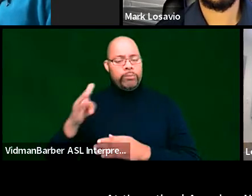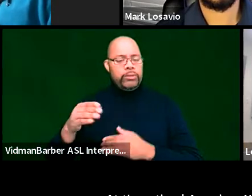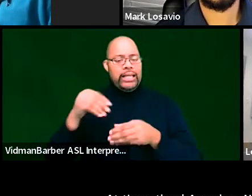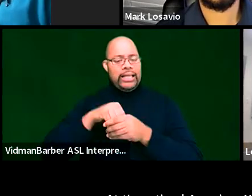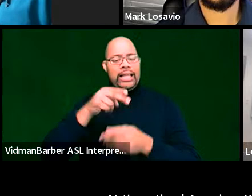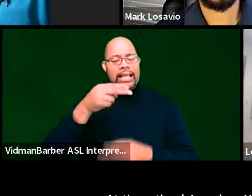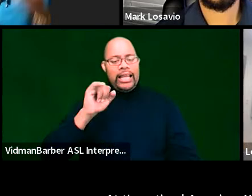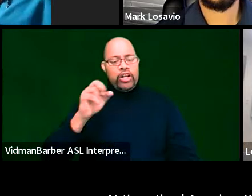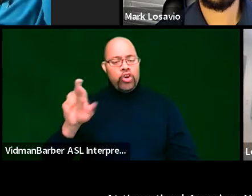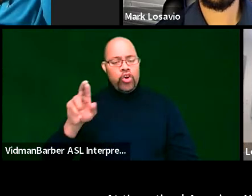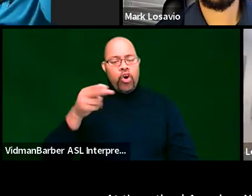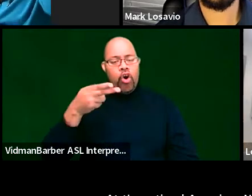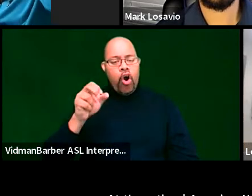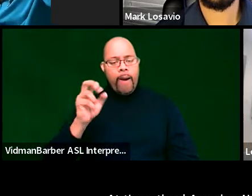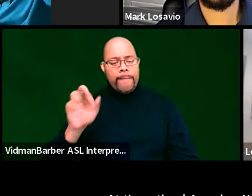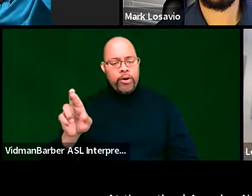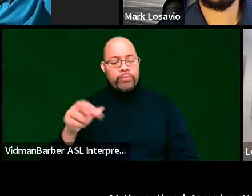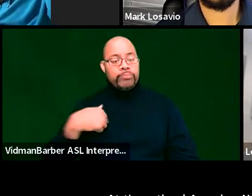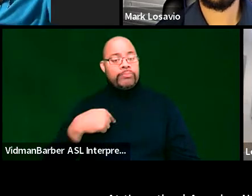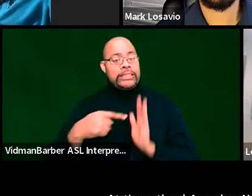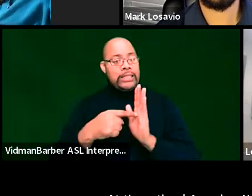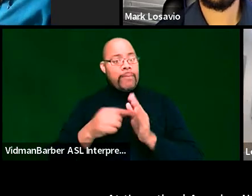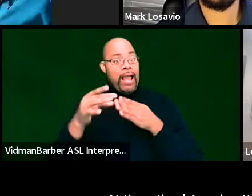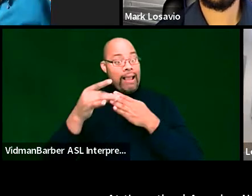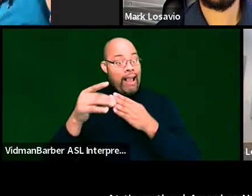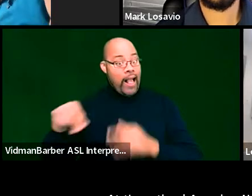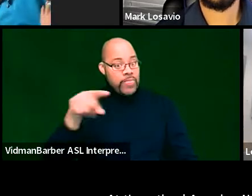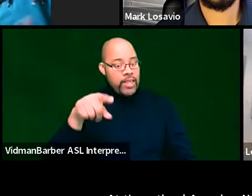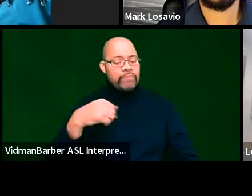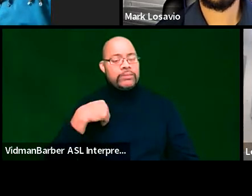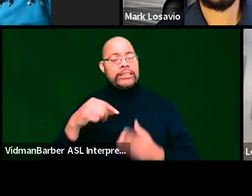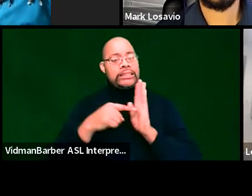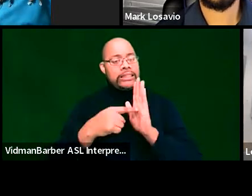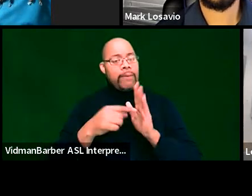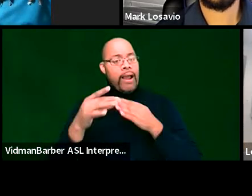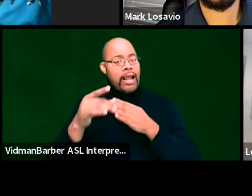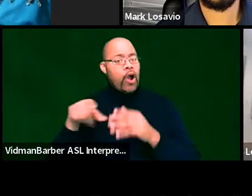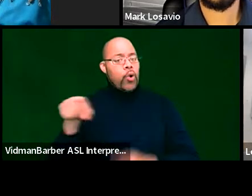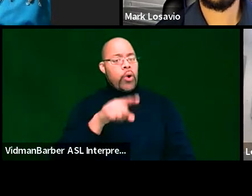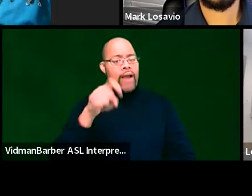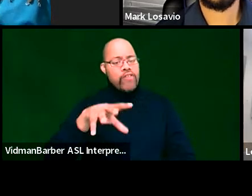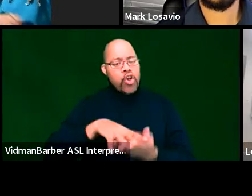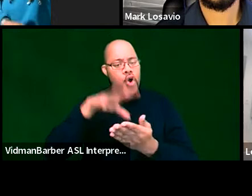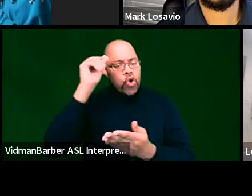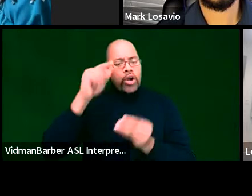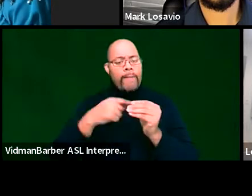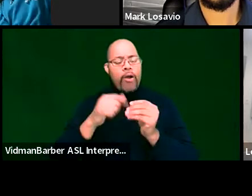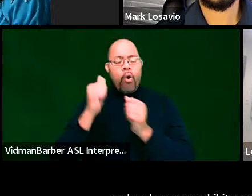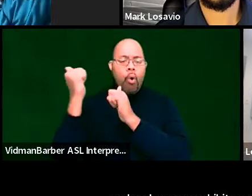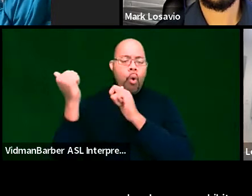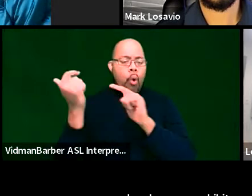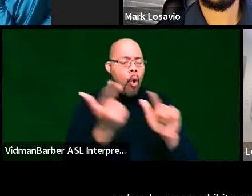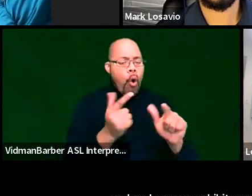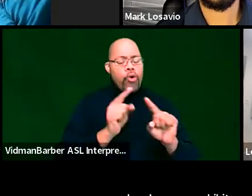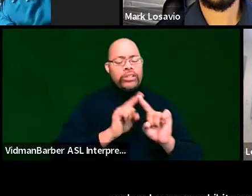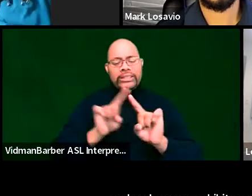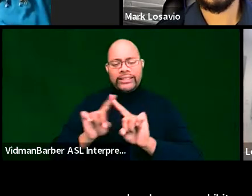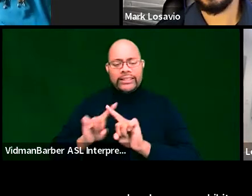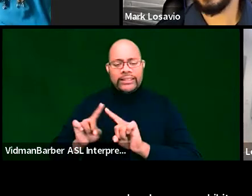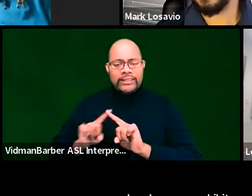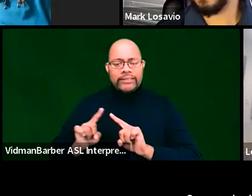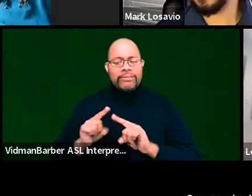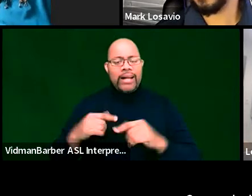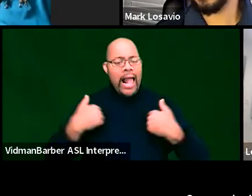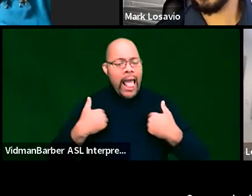Harbor. And so I was an exhibit guide there. And as an exhibit guide, you had to learn about all of the